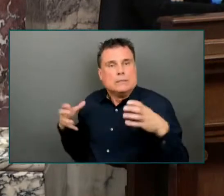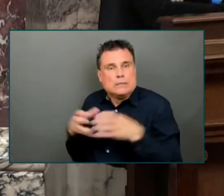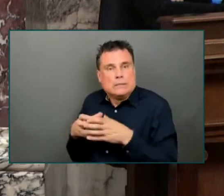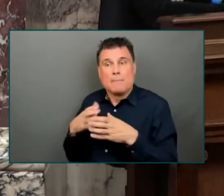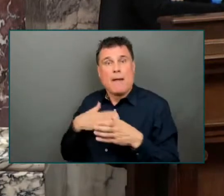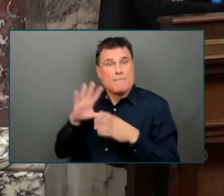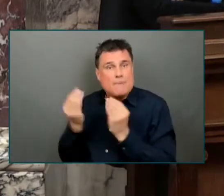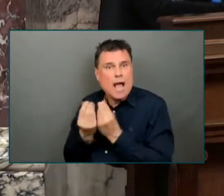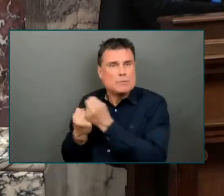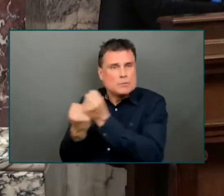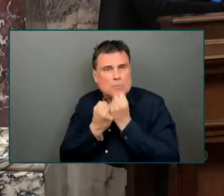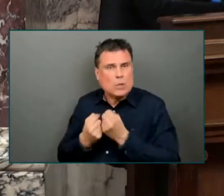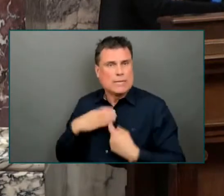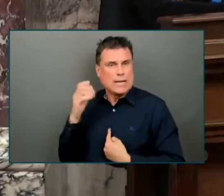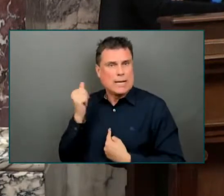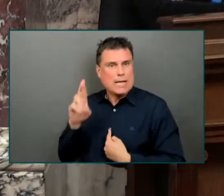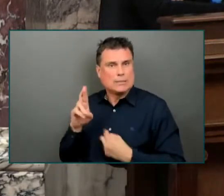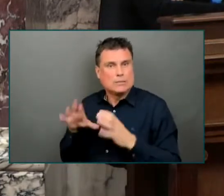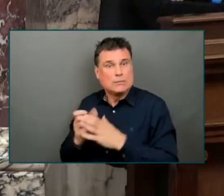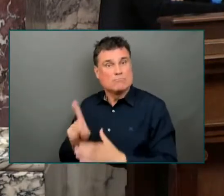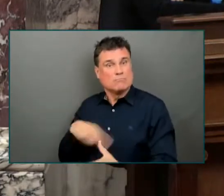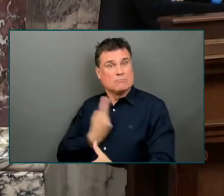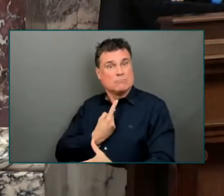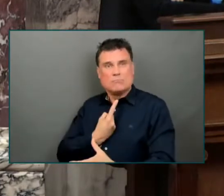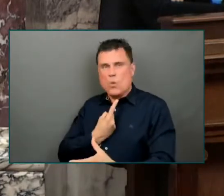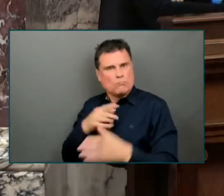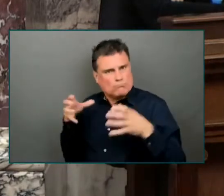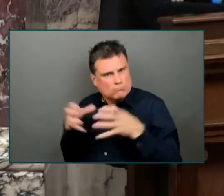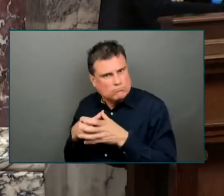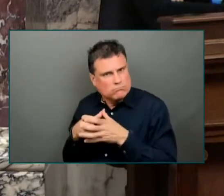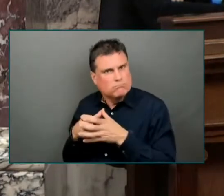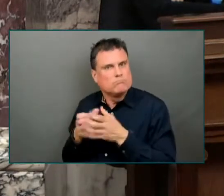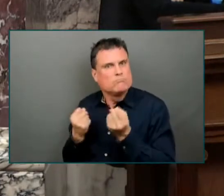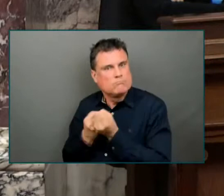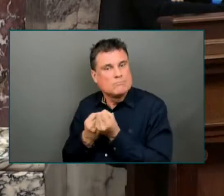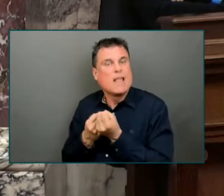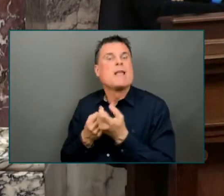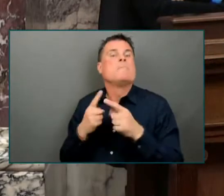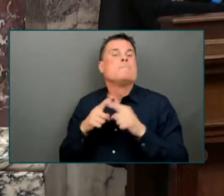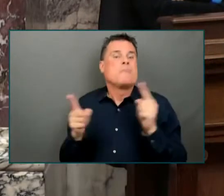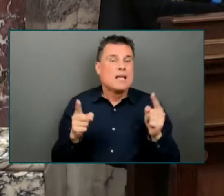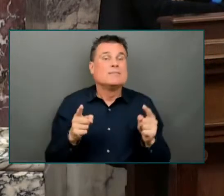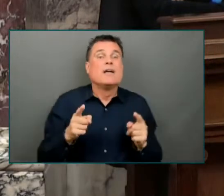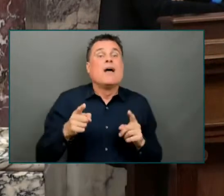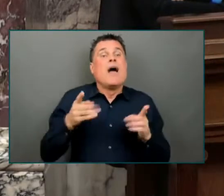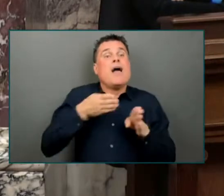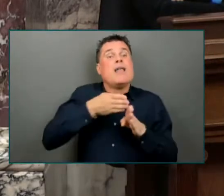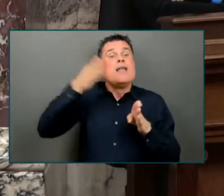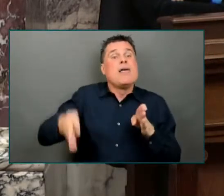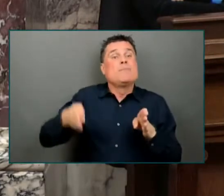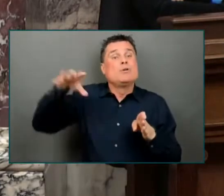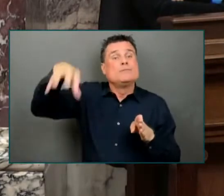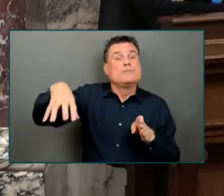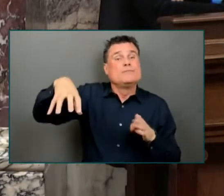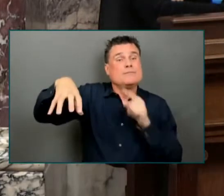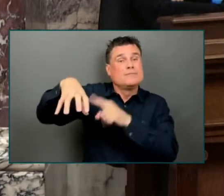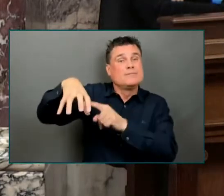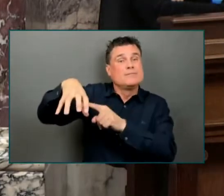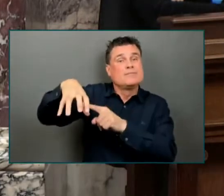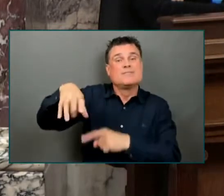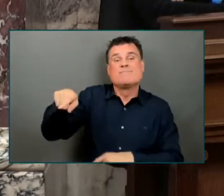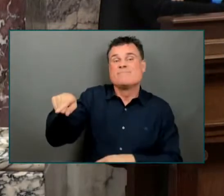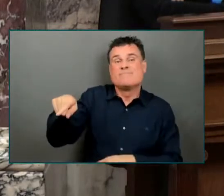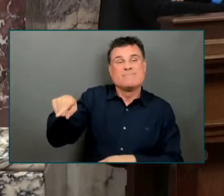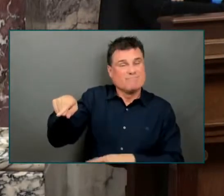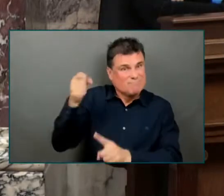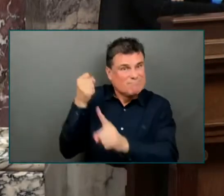to an unexpected hero in my life, my neighbor across the street. After a particularly difficult day, she arrived on